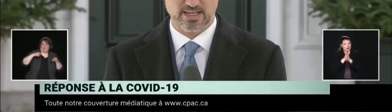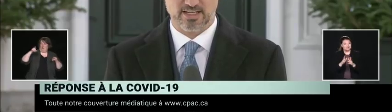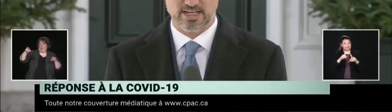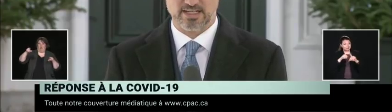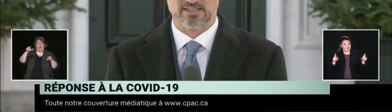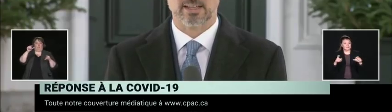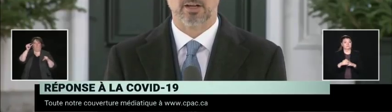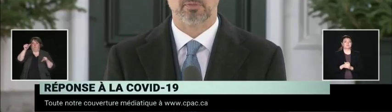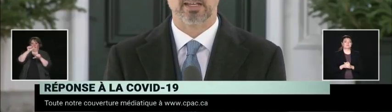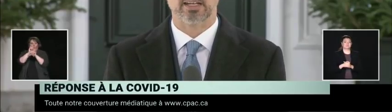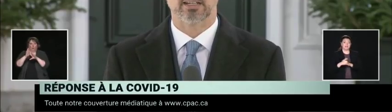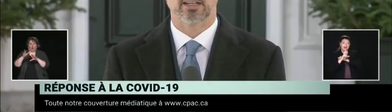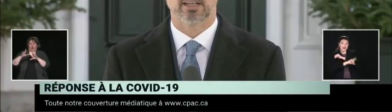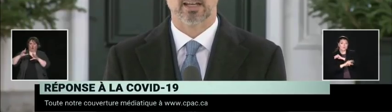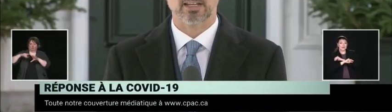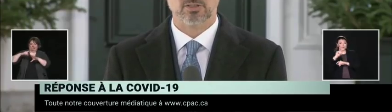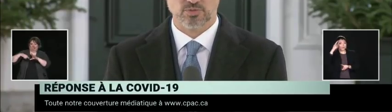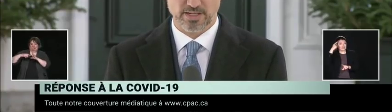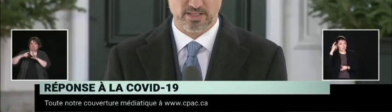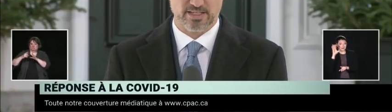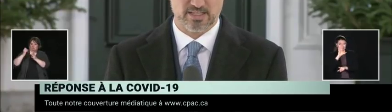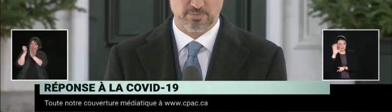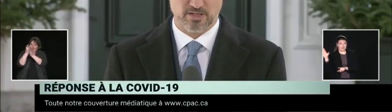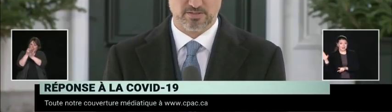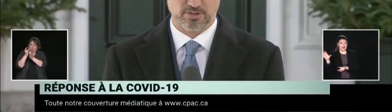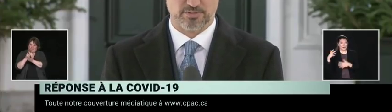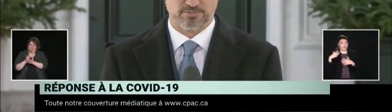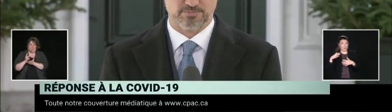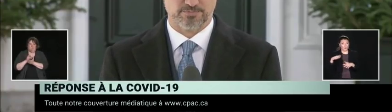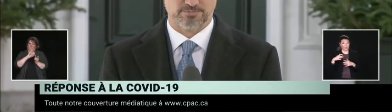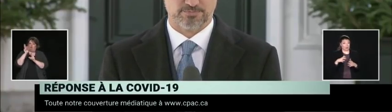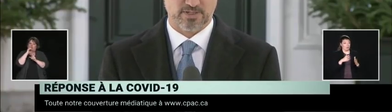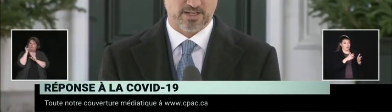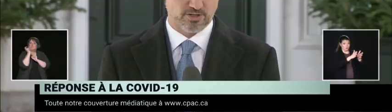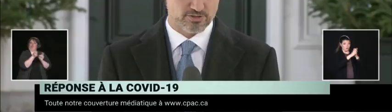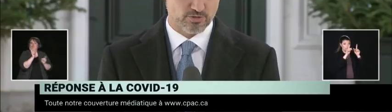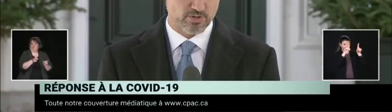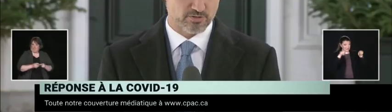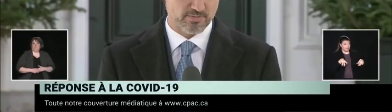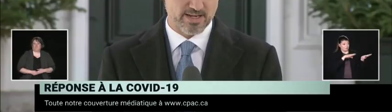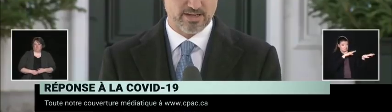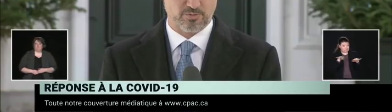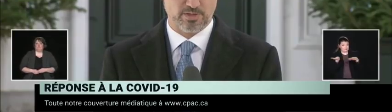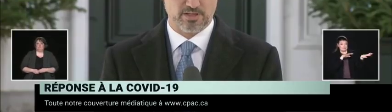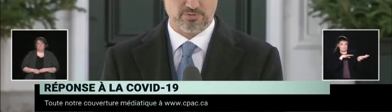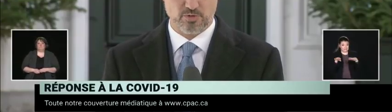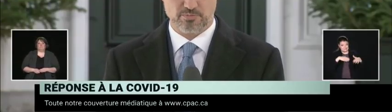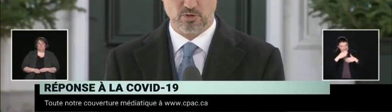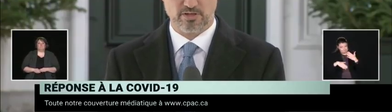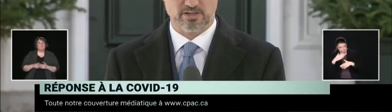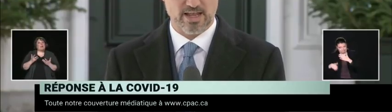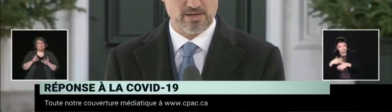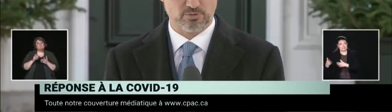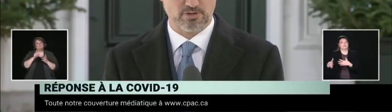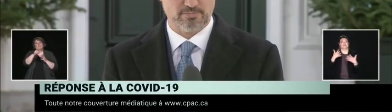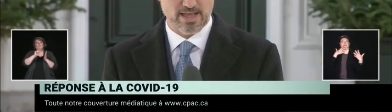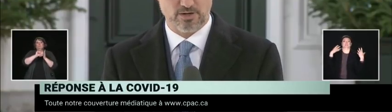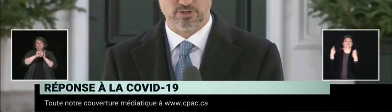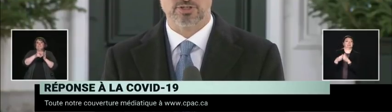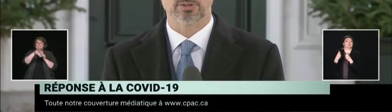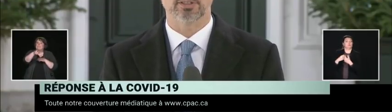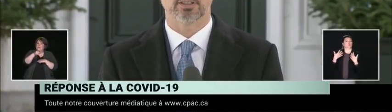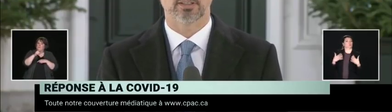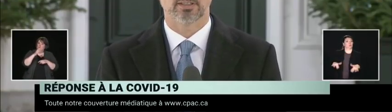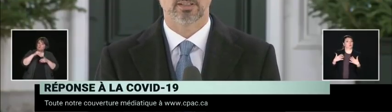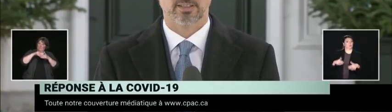clock to get Canadians the help they need as quickly as possible. And I also want to remind everyone that if you were born in April, May,